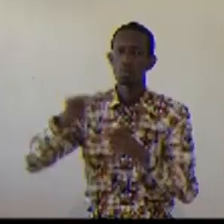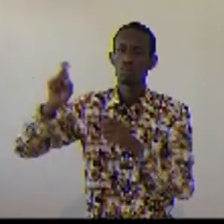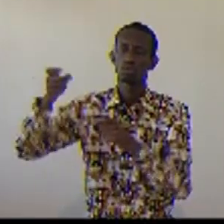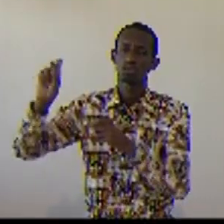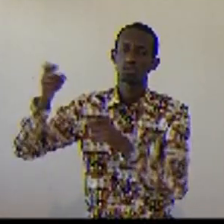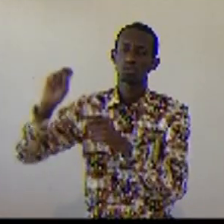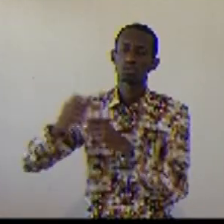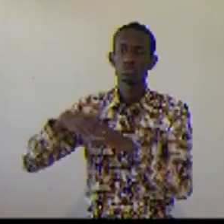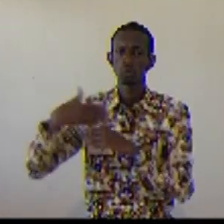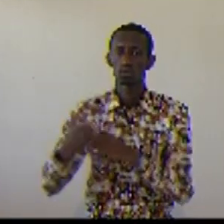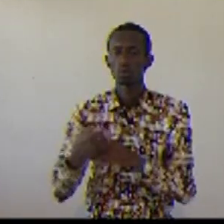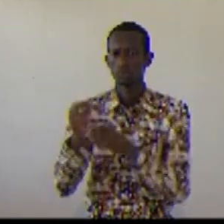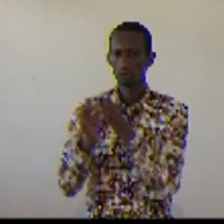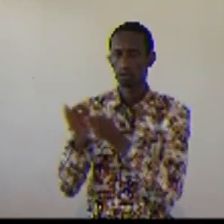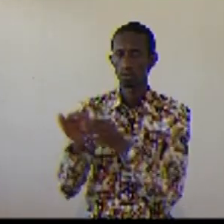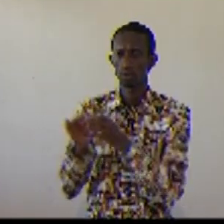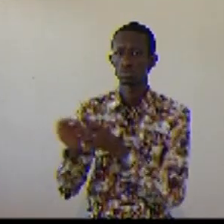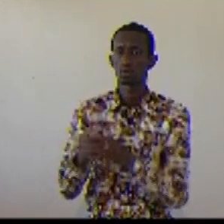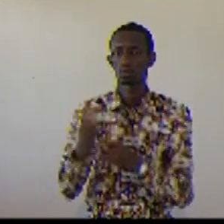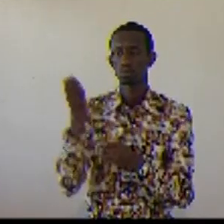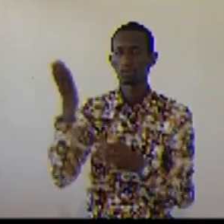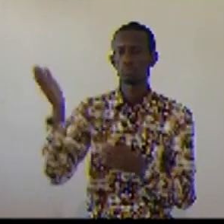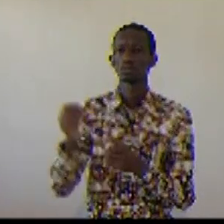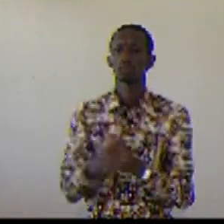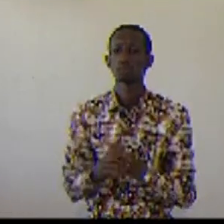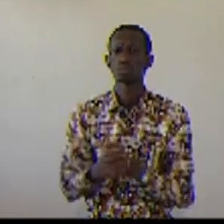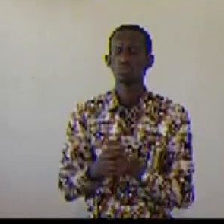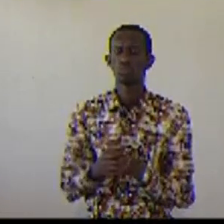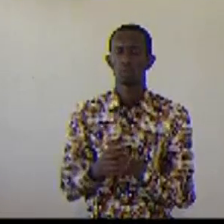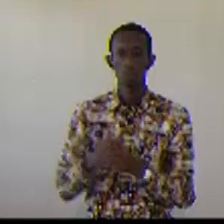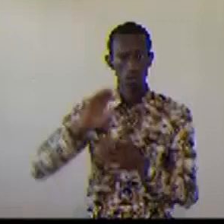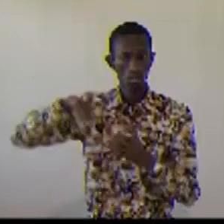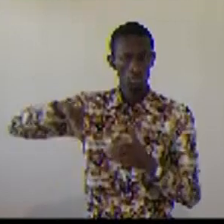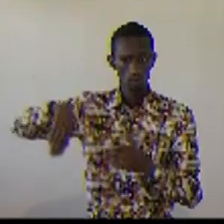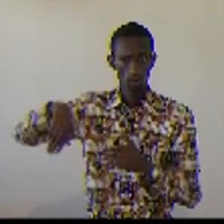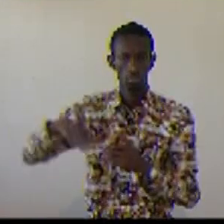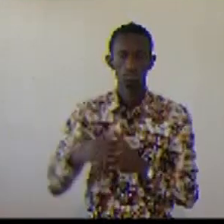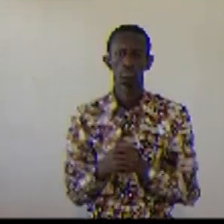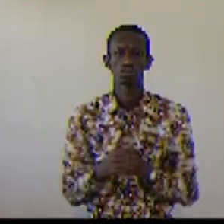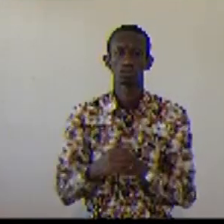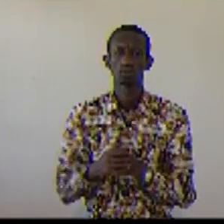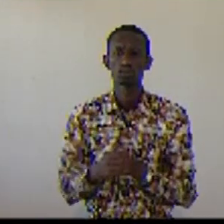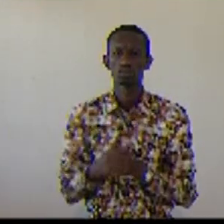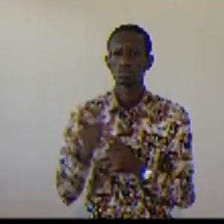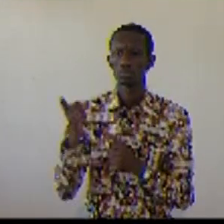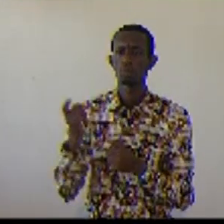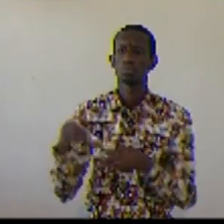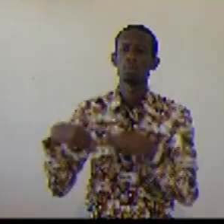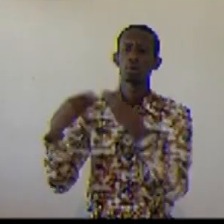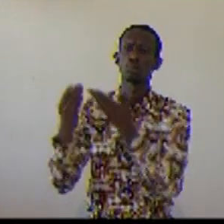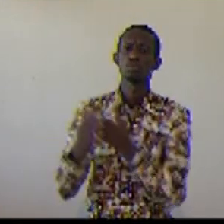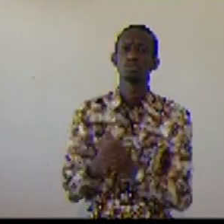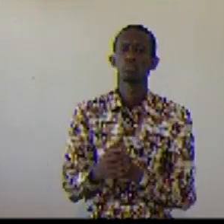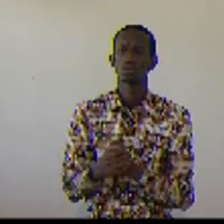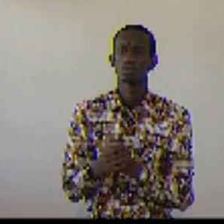flask, and then you explain that. So the last one, this is part B. So